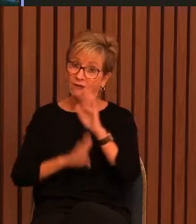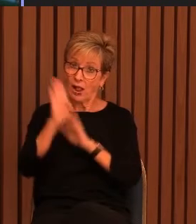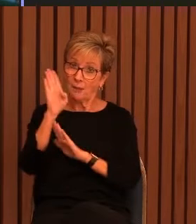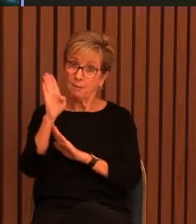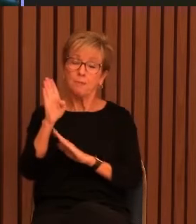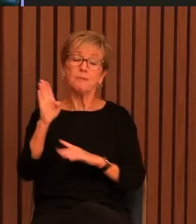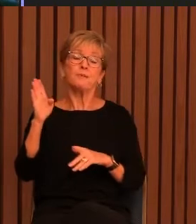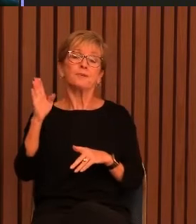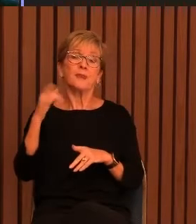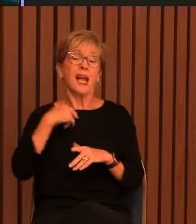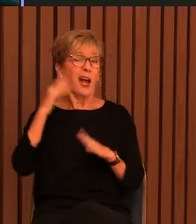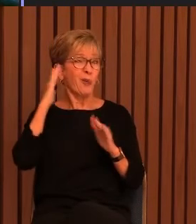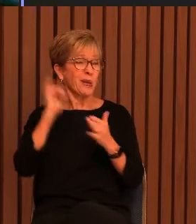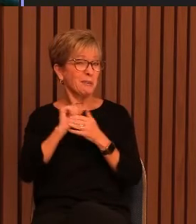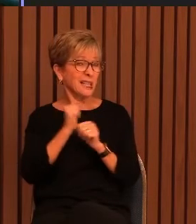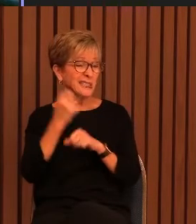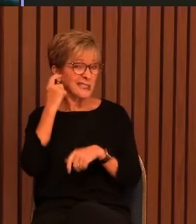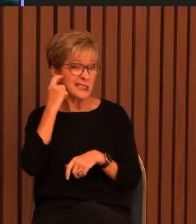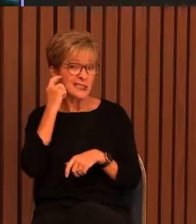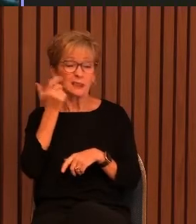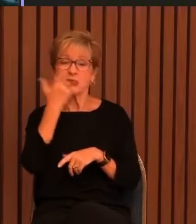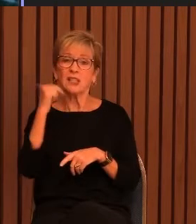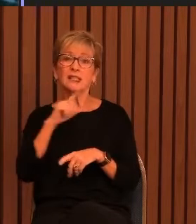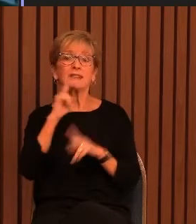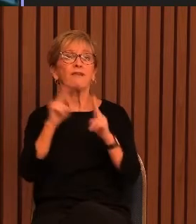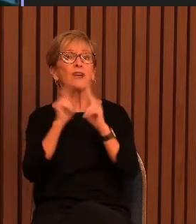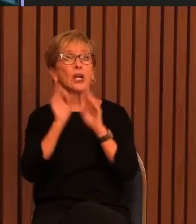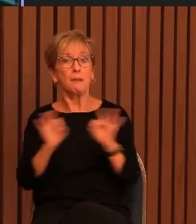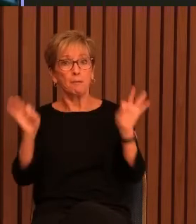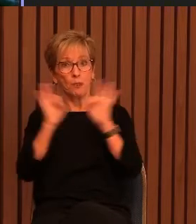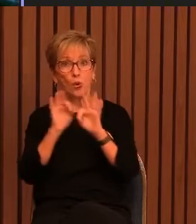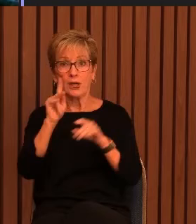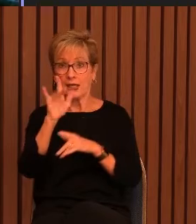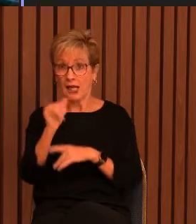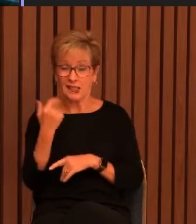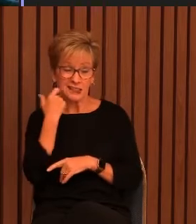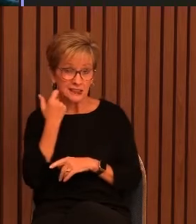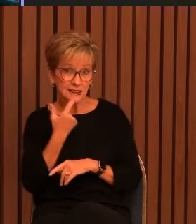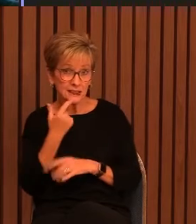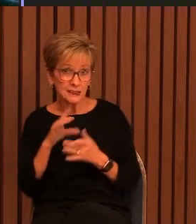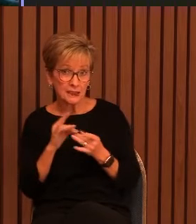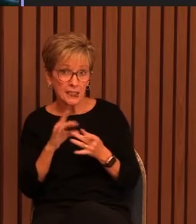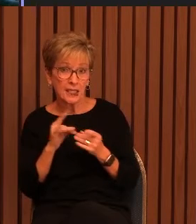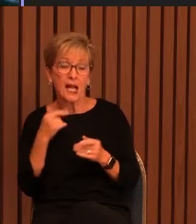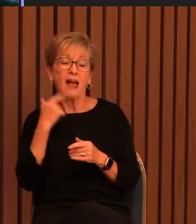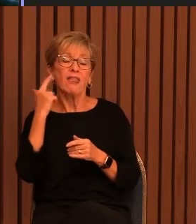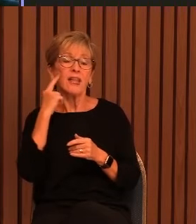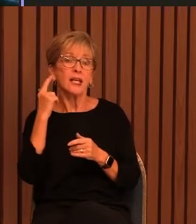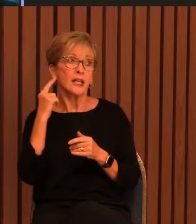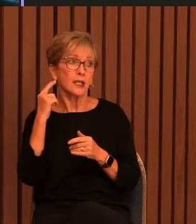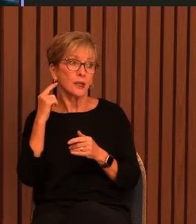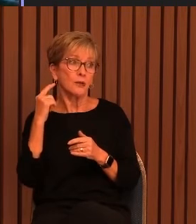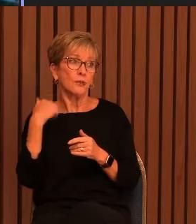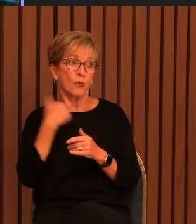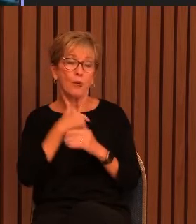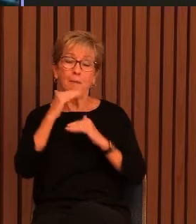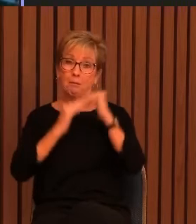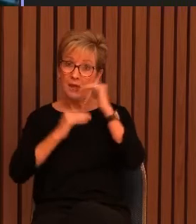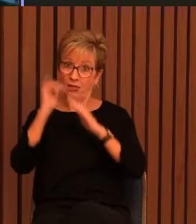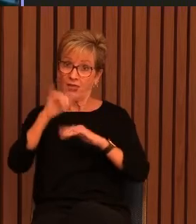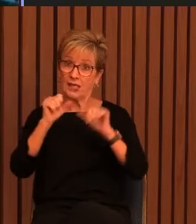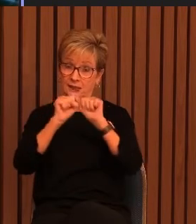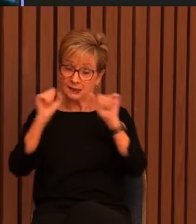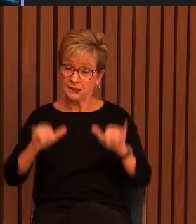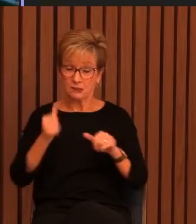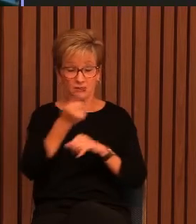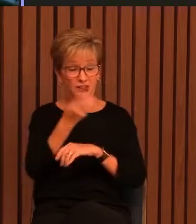makes sense in that, because I think it's very important what Kelly said, that I think, we developed a system